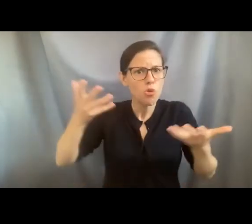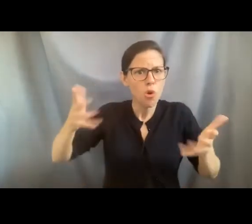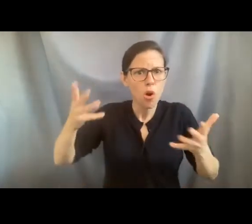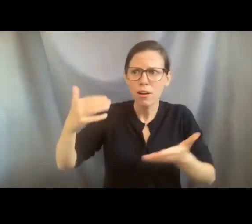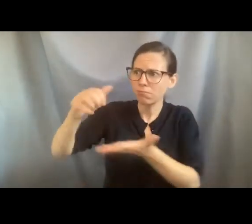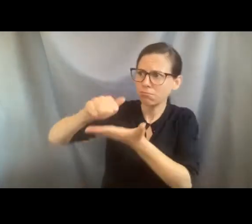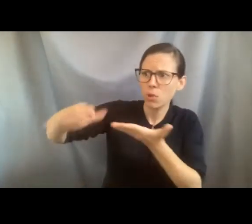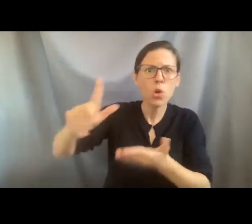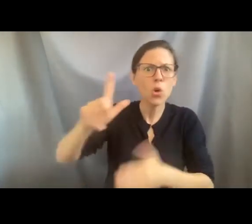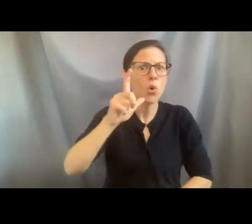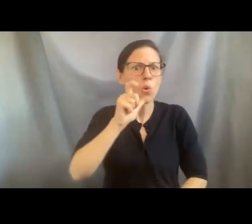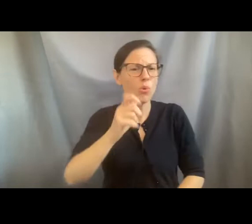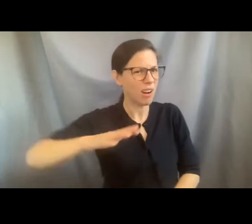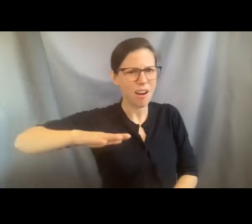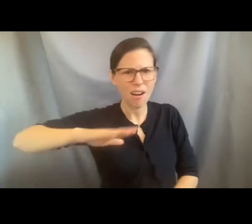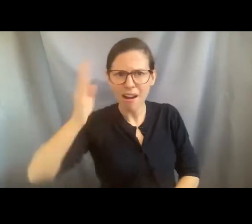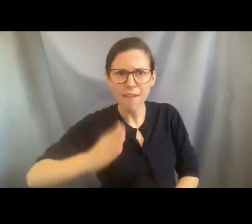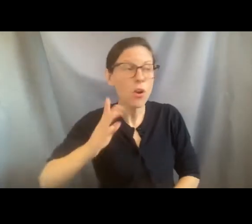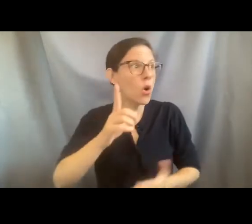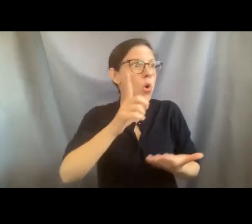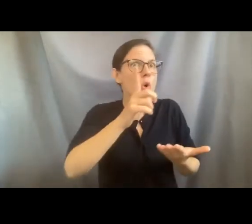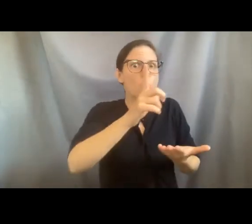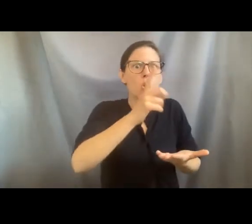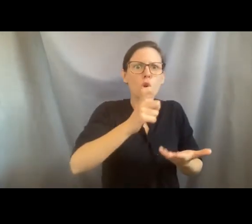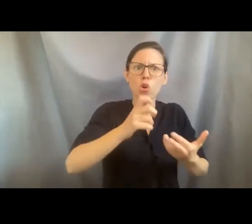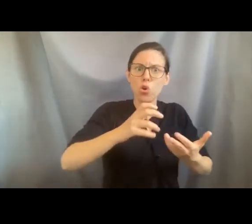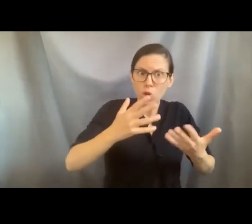to birth the next generation. Let